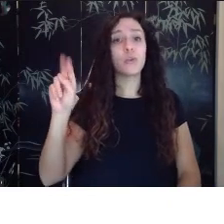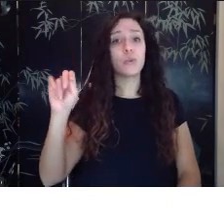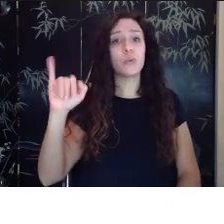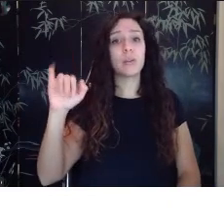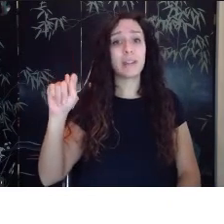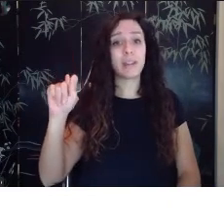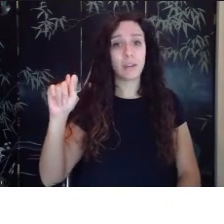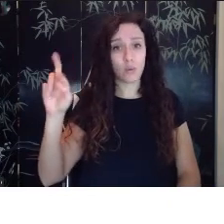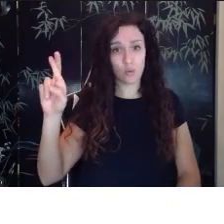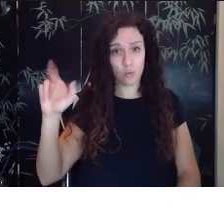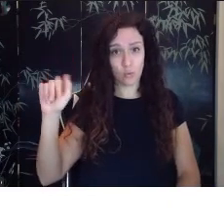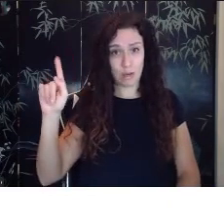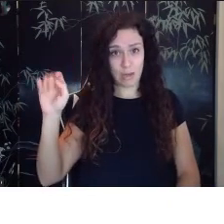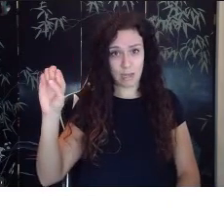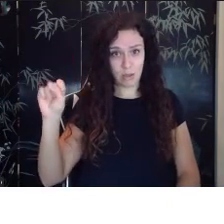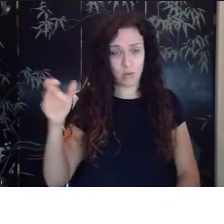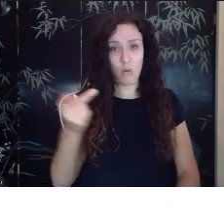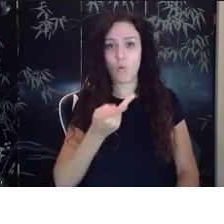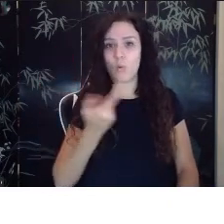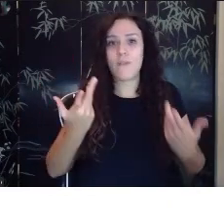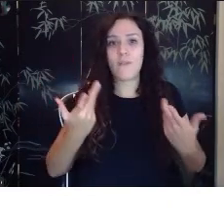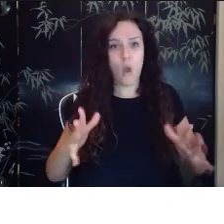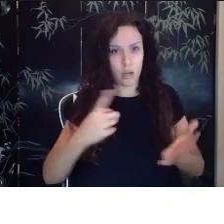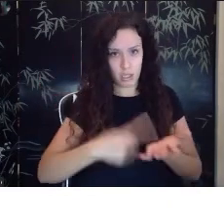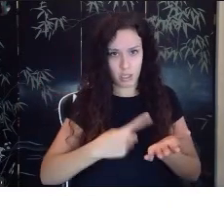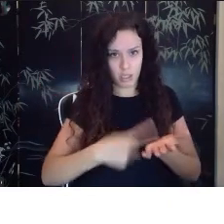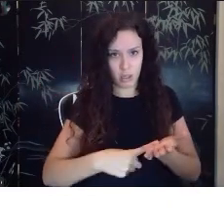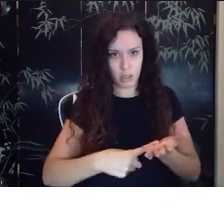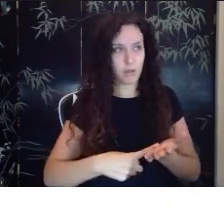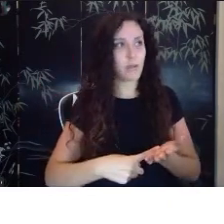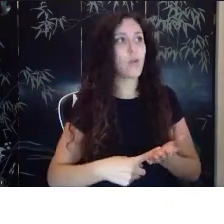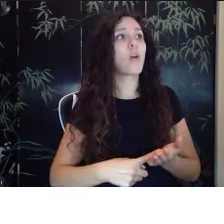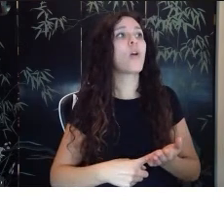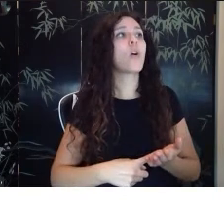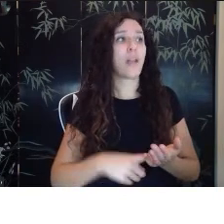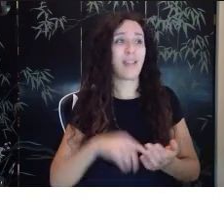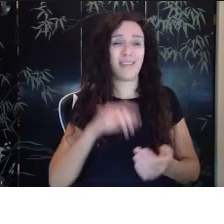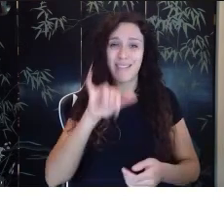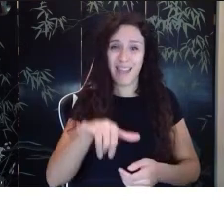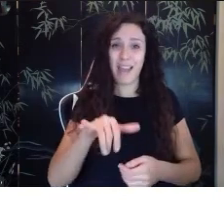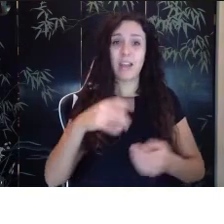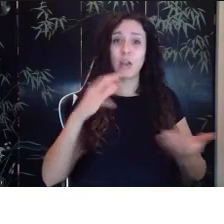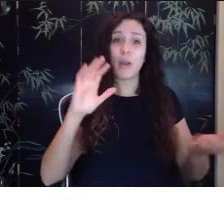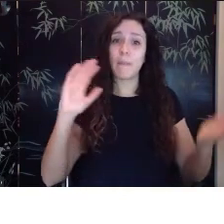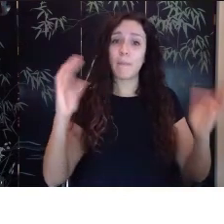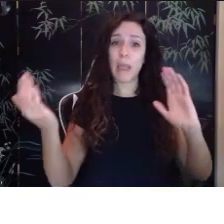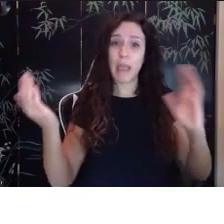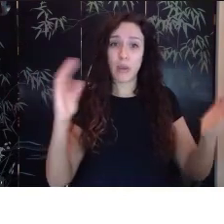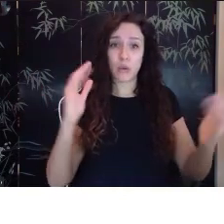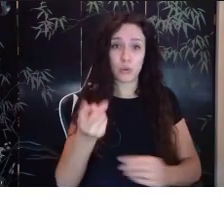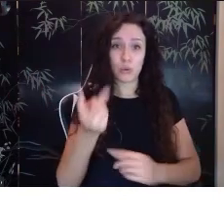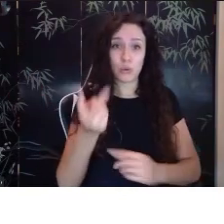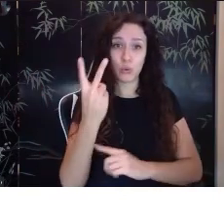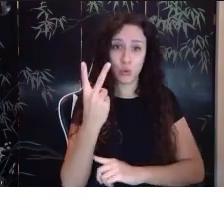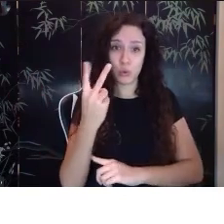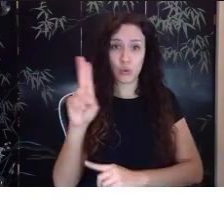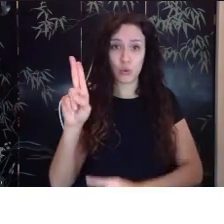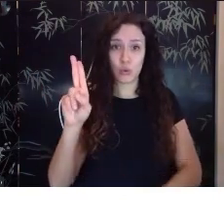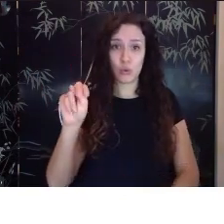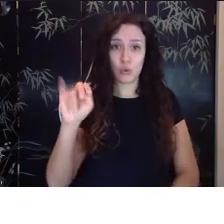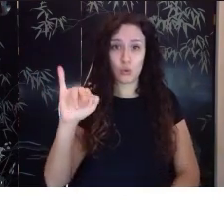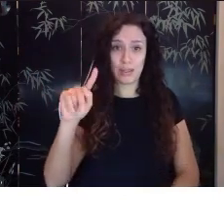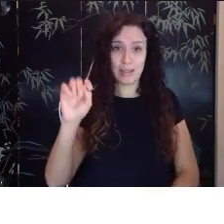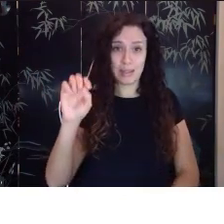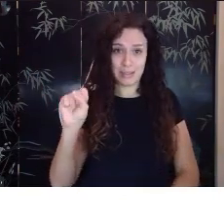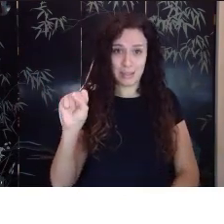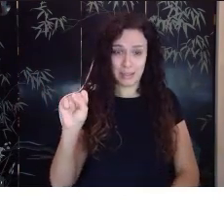covered, let's remember a couple of things. A rate compares two different units. For instance,